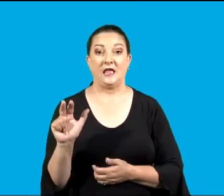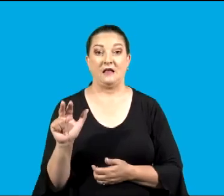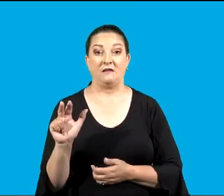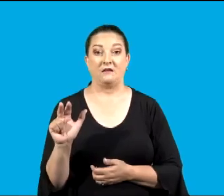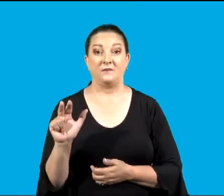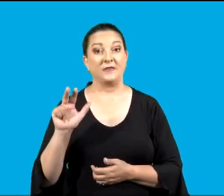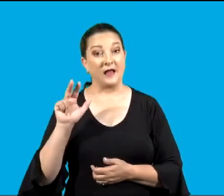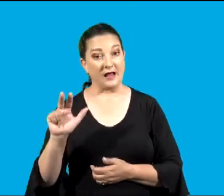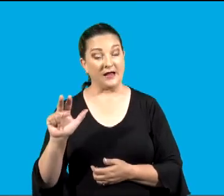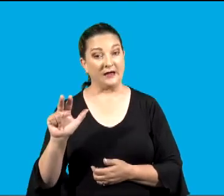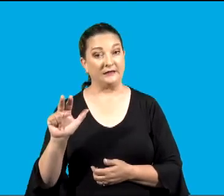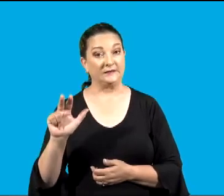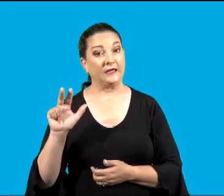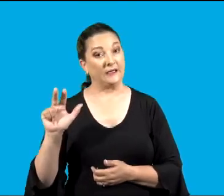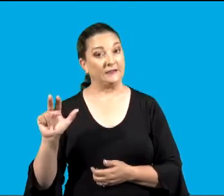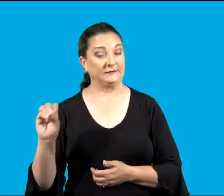68,880. That gives me